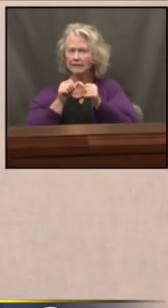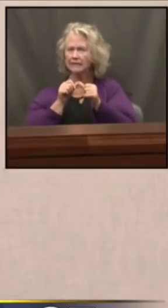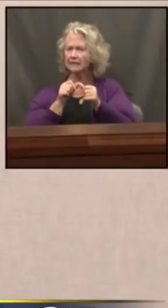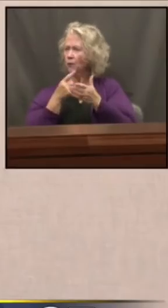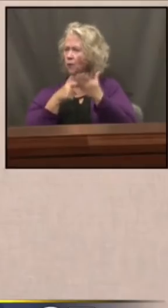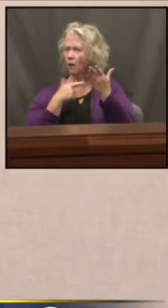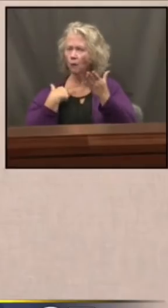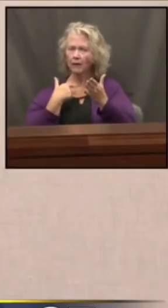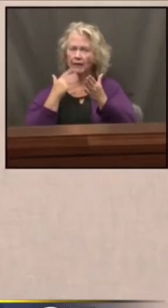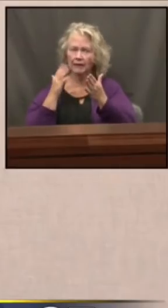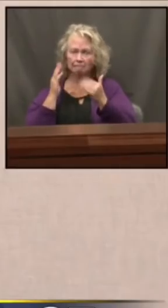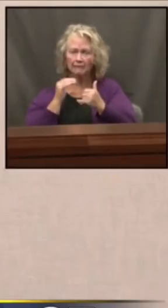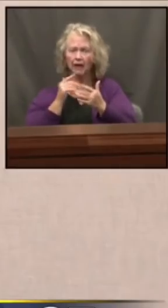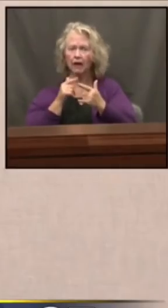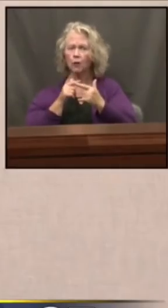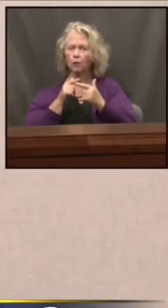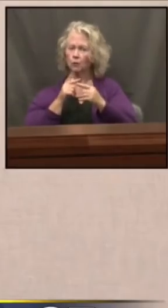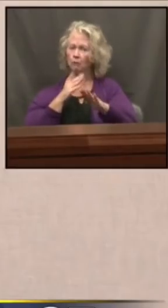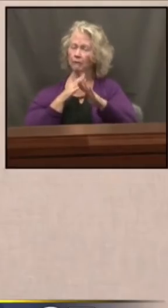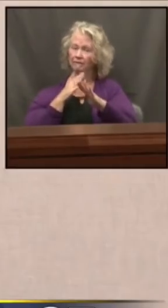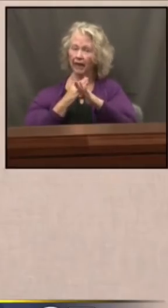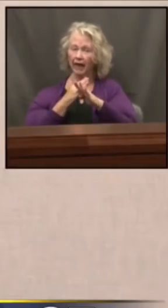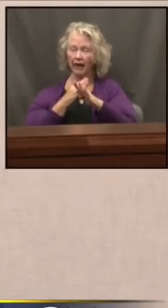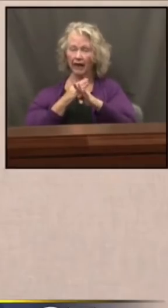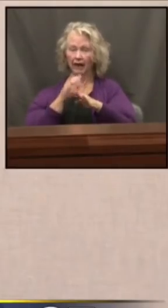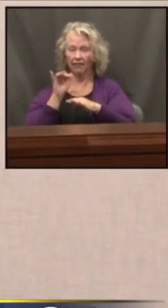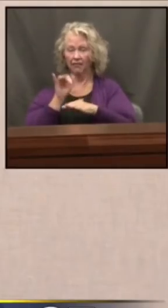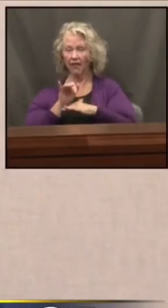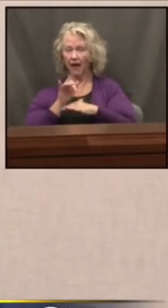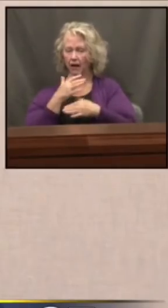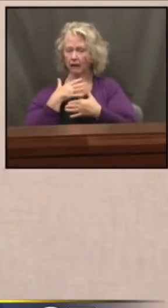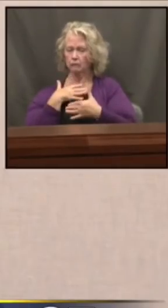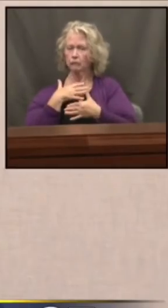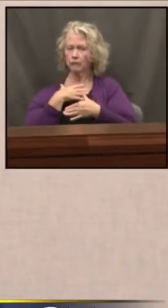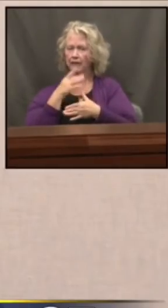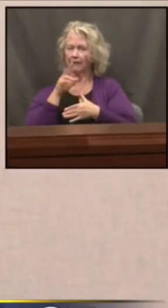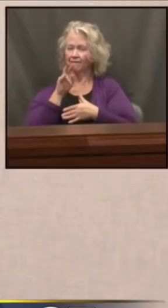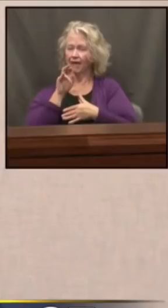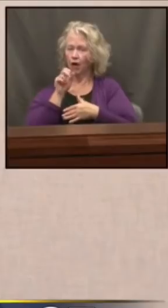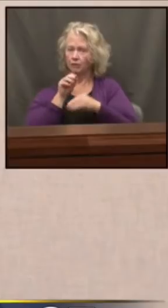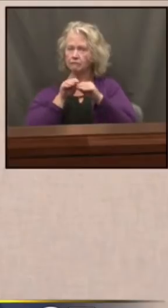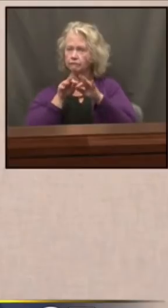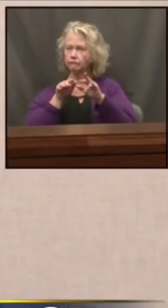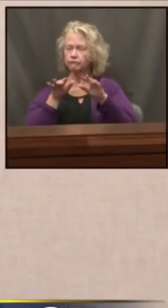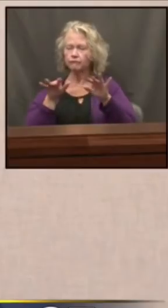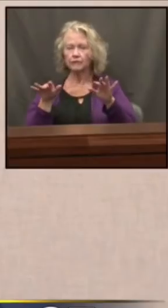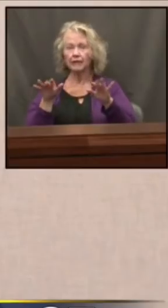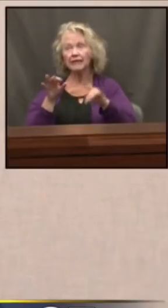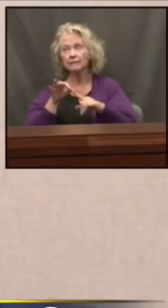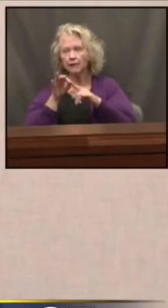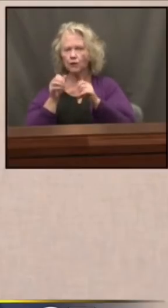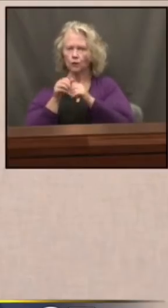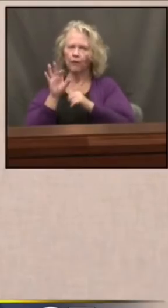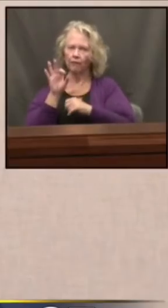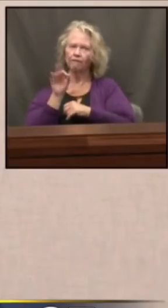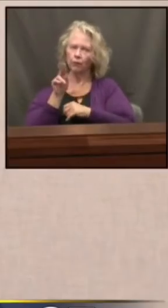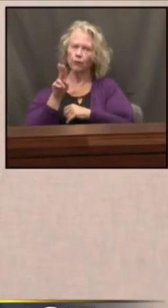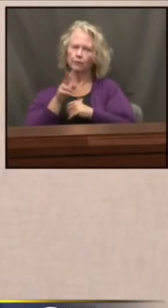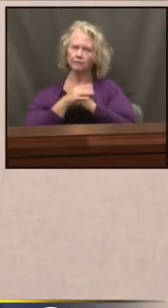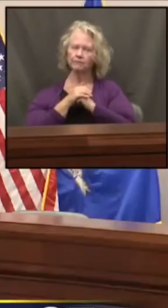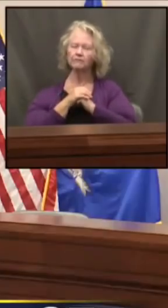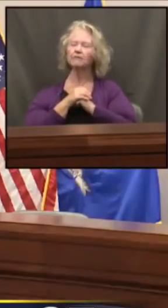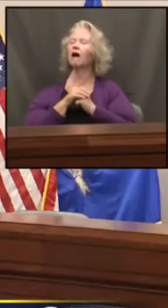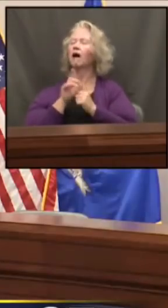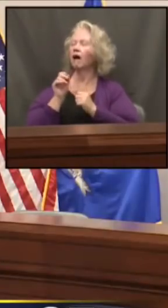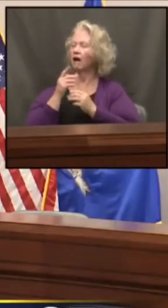can do to prevent respiratory viruses from circulating, particularly with flu going into this winter season.